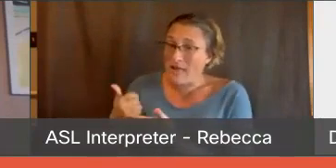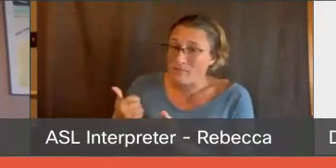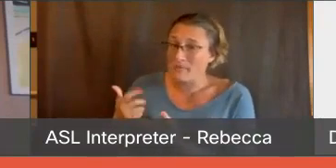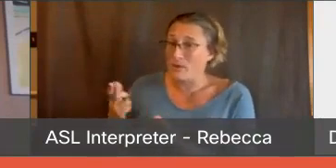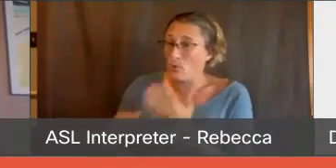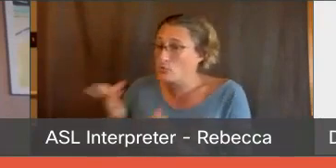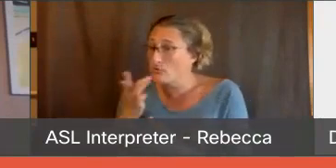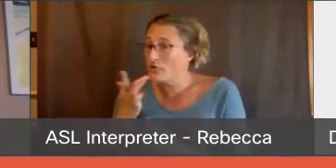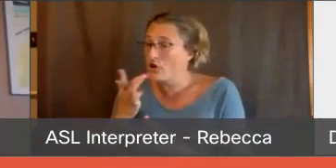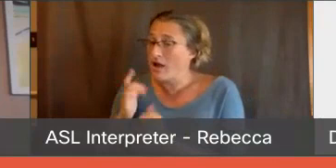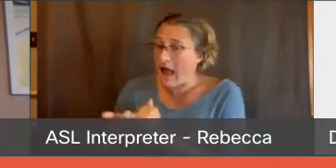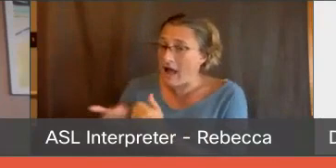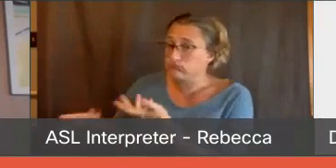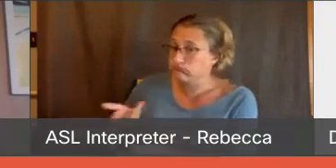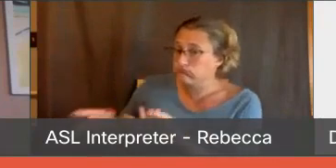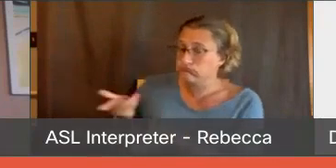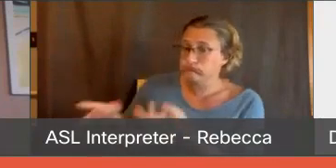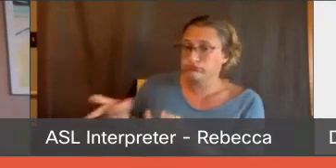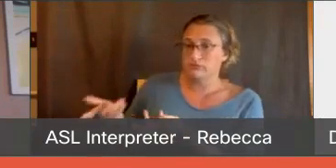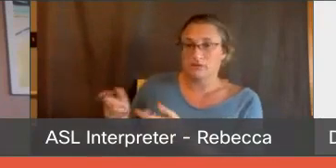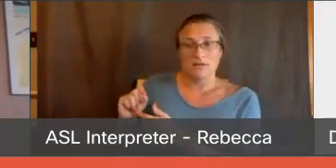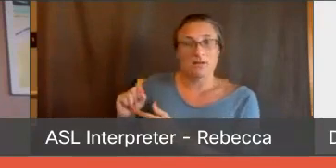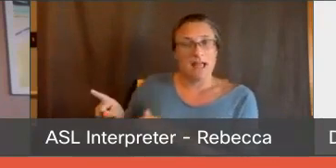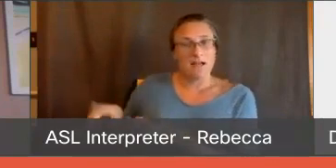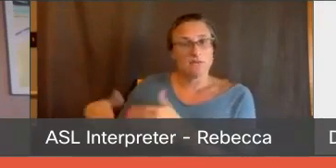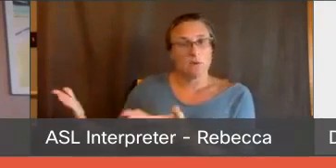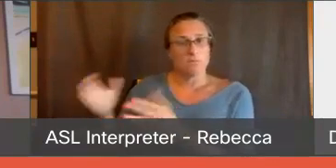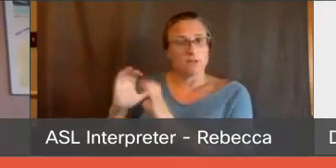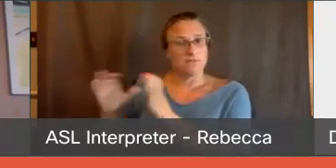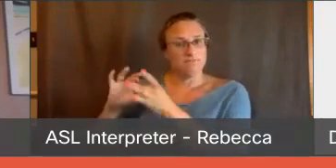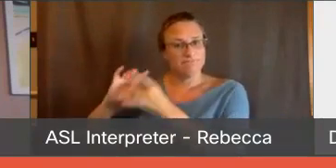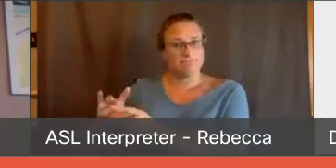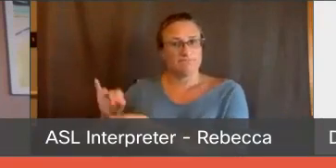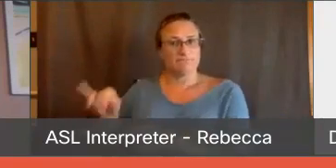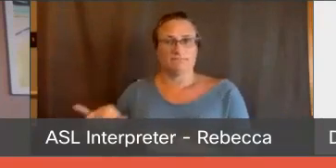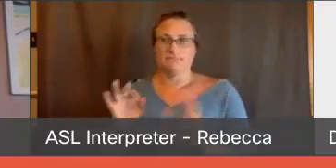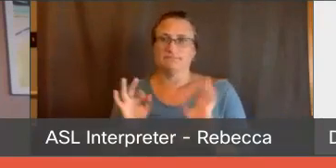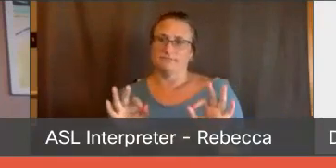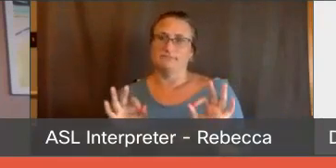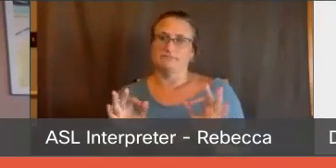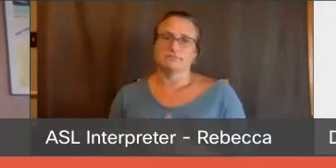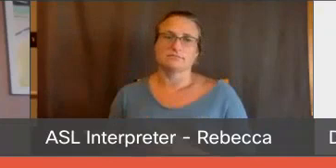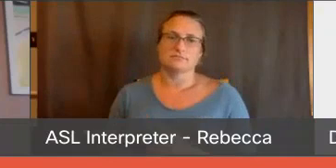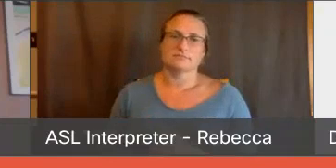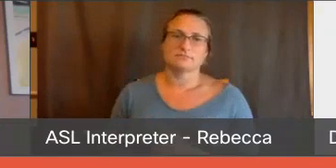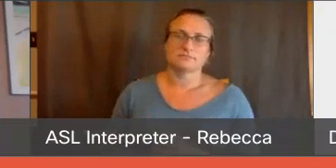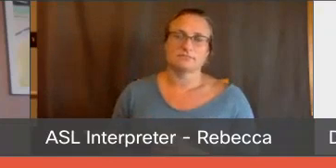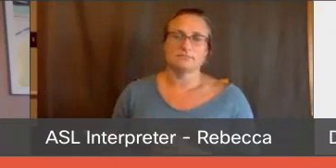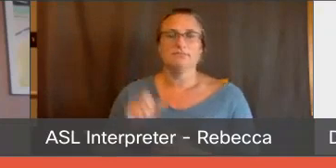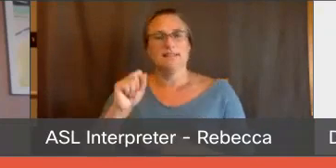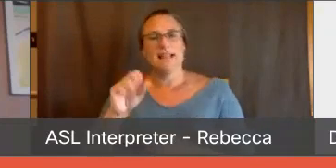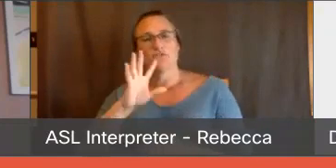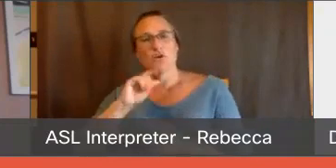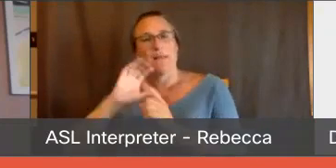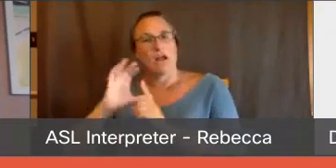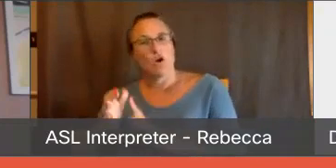you prefer, or what do you think is best? You know, opening up that conversation can be really powerful, not only when we talk about culture, but when we